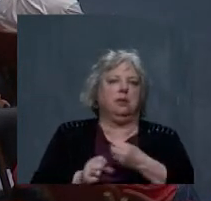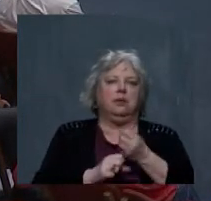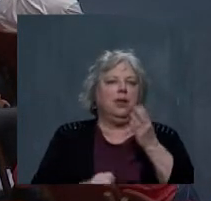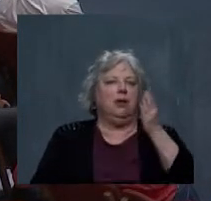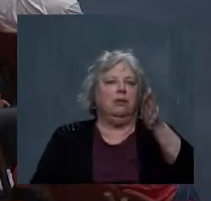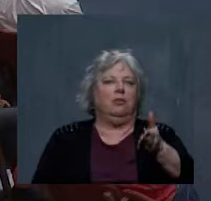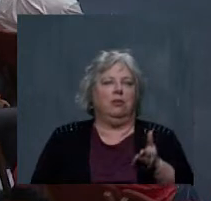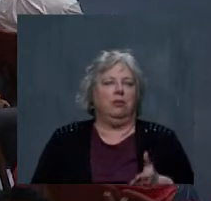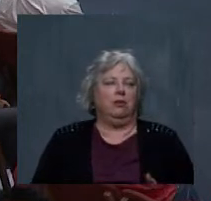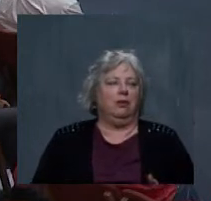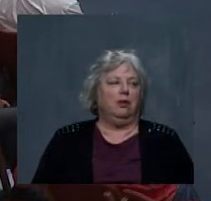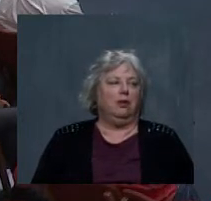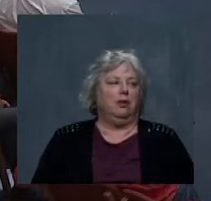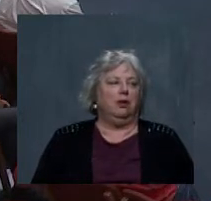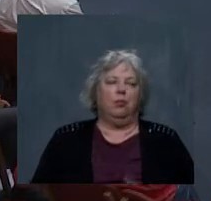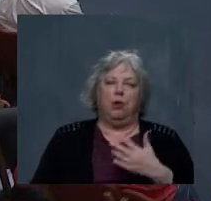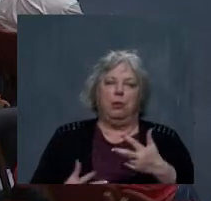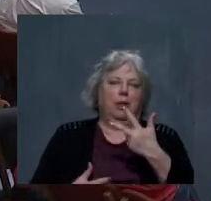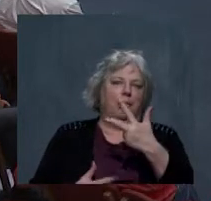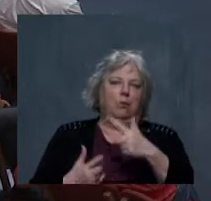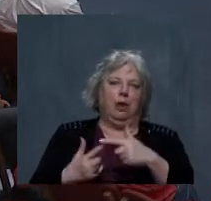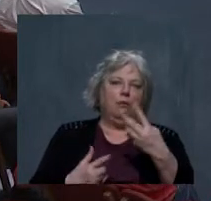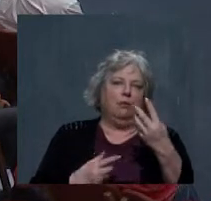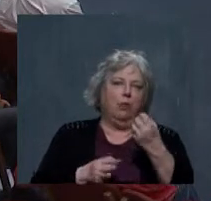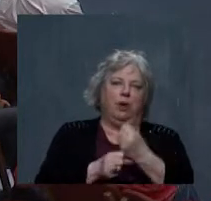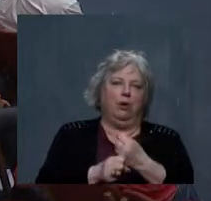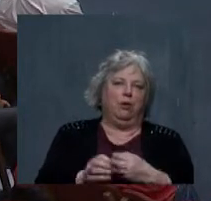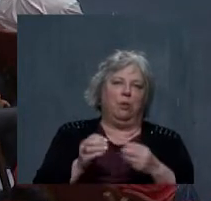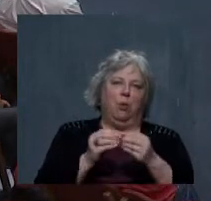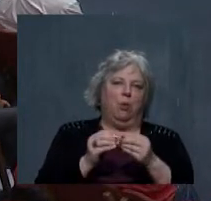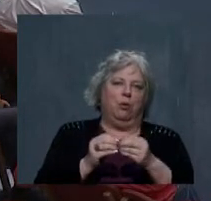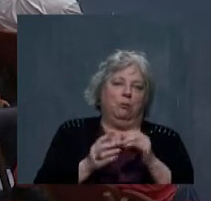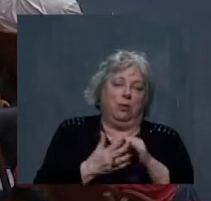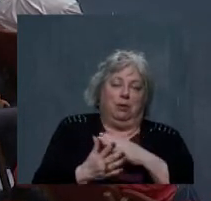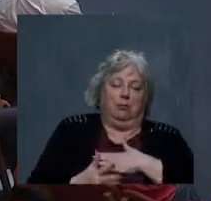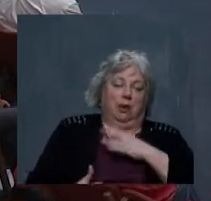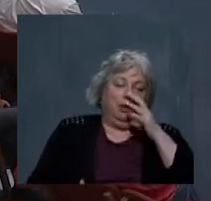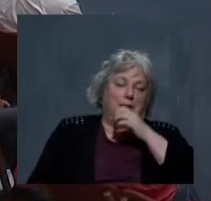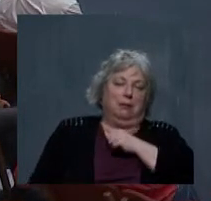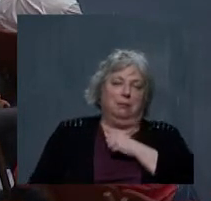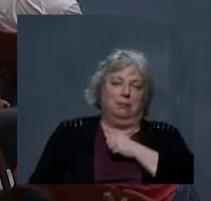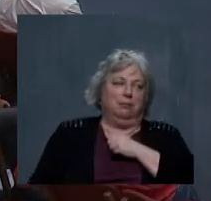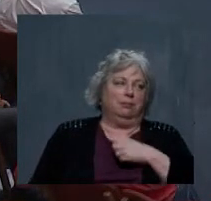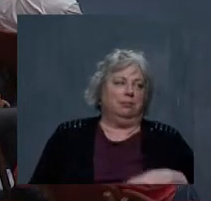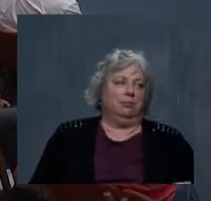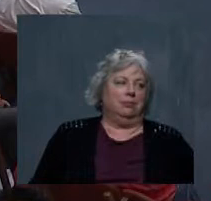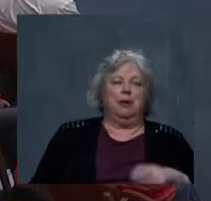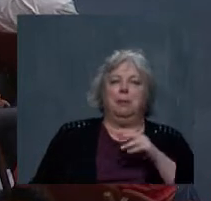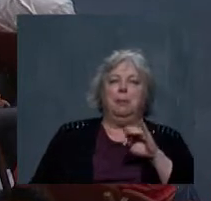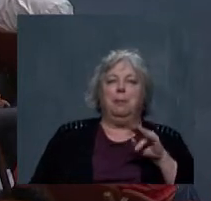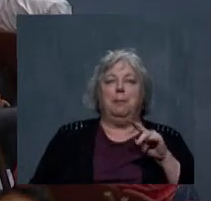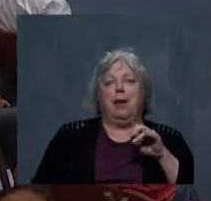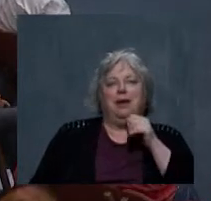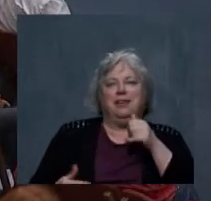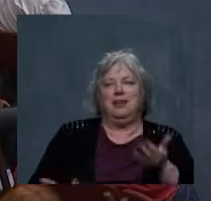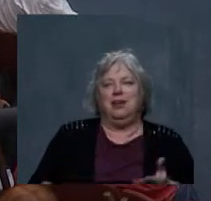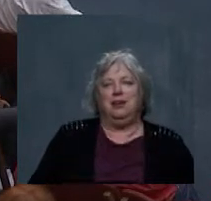know, at least 3 to 4 years. Is that my guess? Mike? Yeah, okay. Mike is nodding his head,